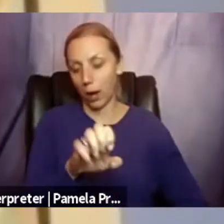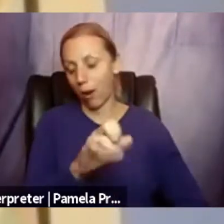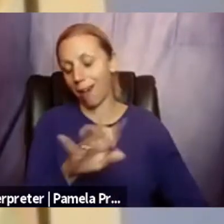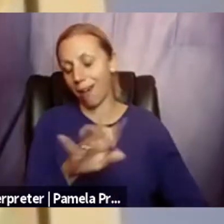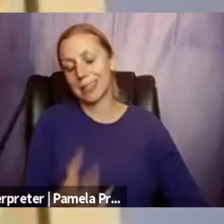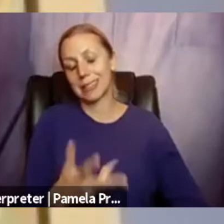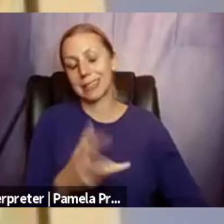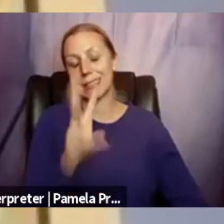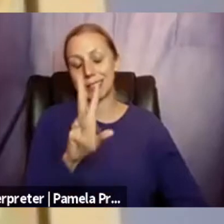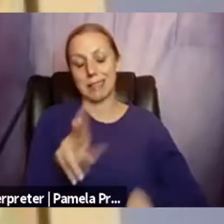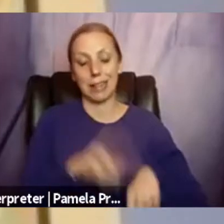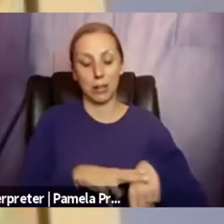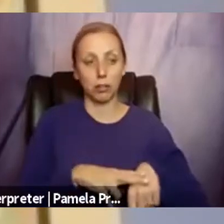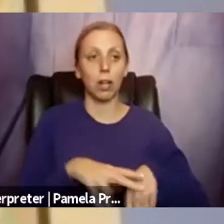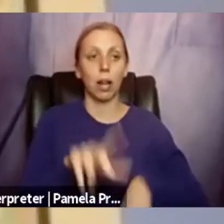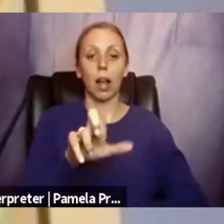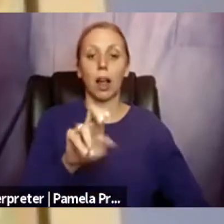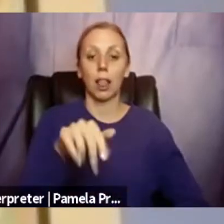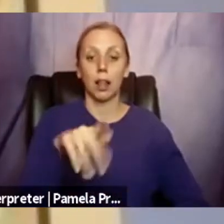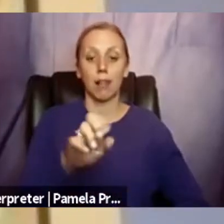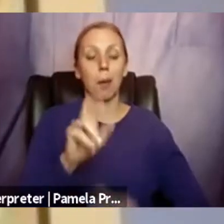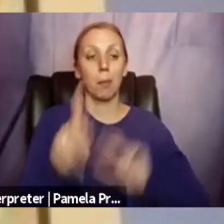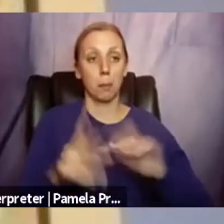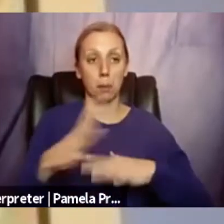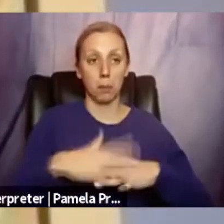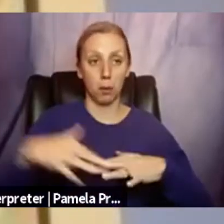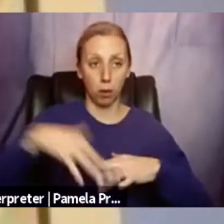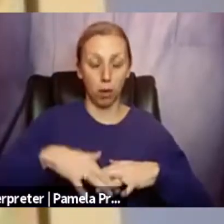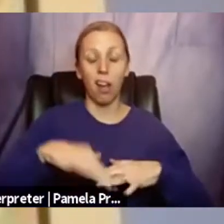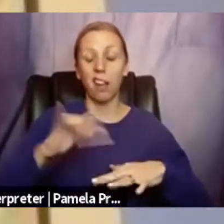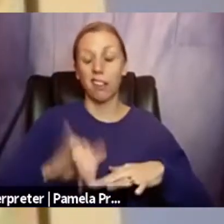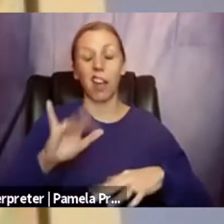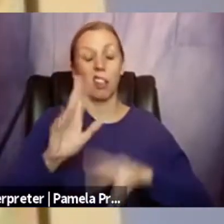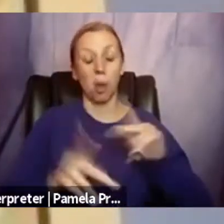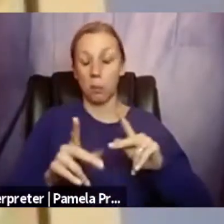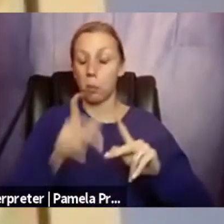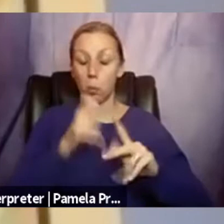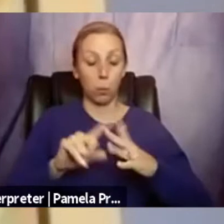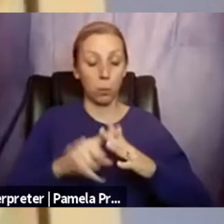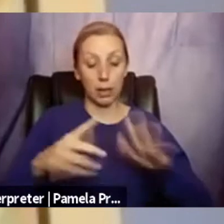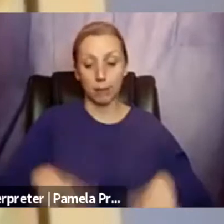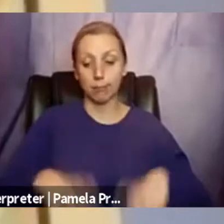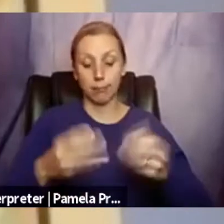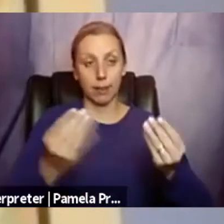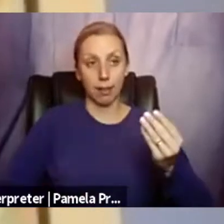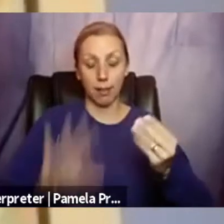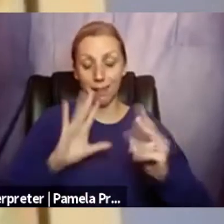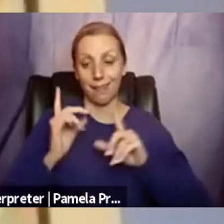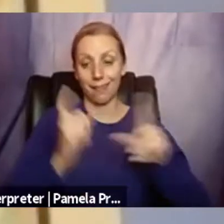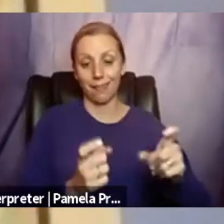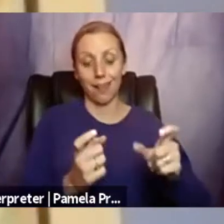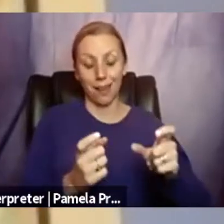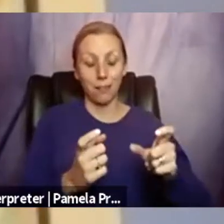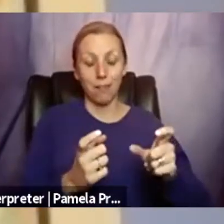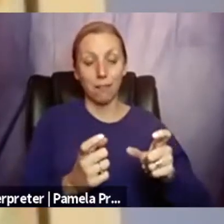The Lenape people are the original inhabitants and caretakers of this land and gave Manhattan Island its name,